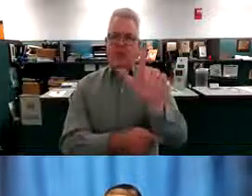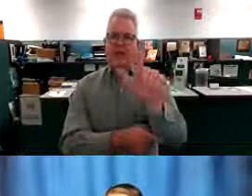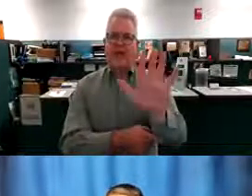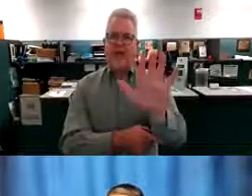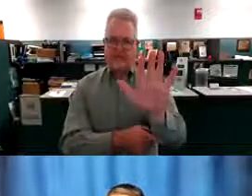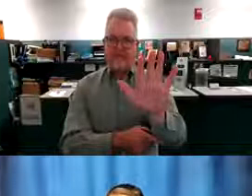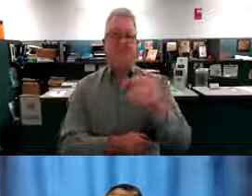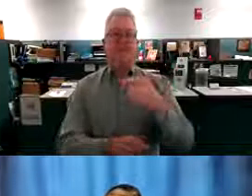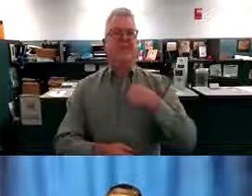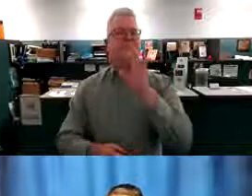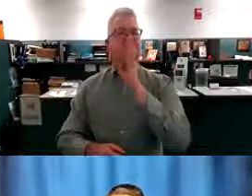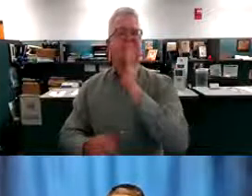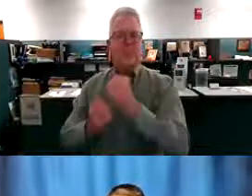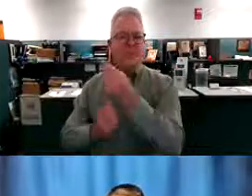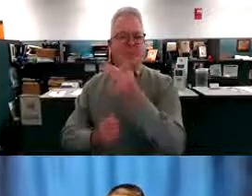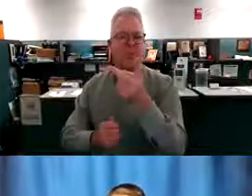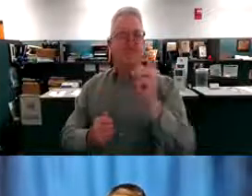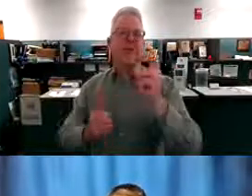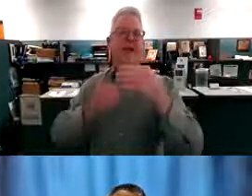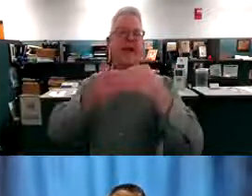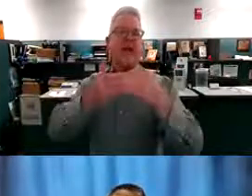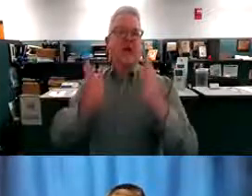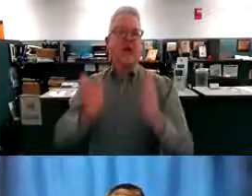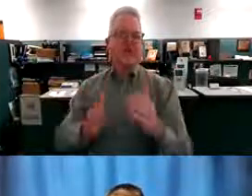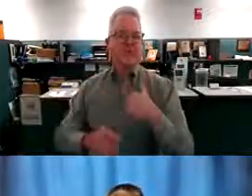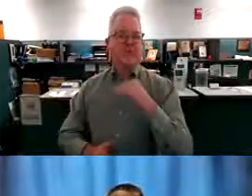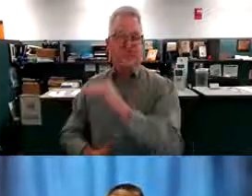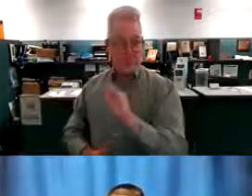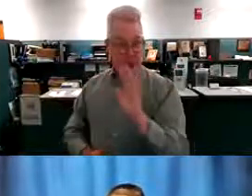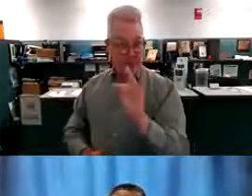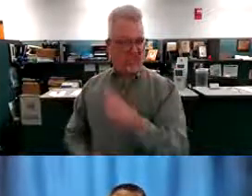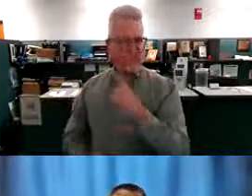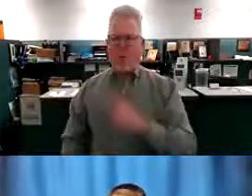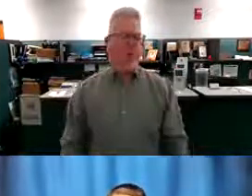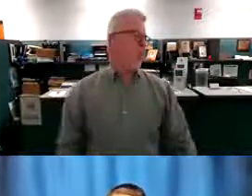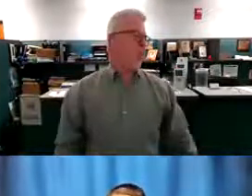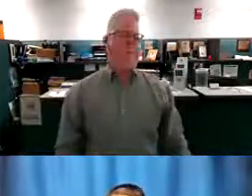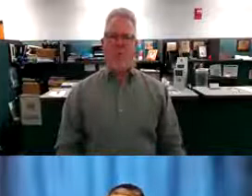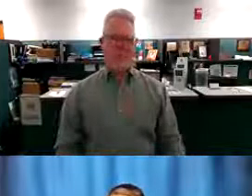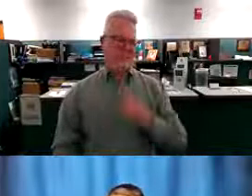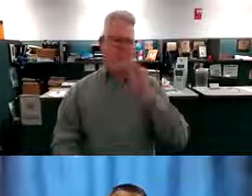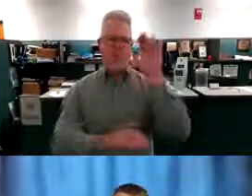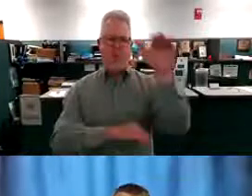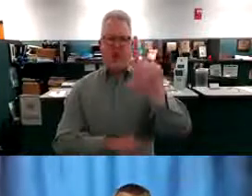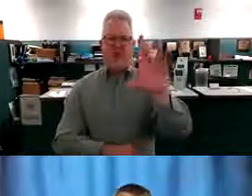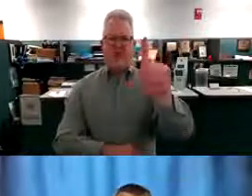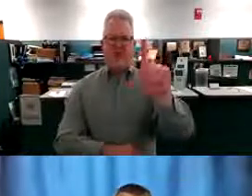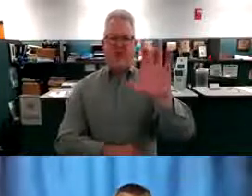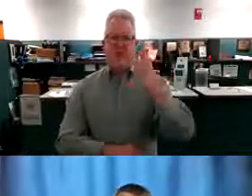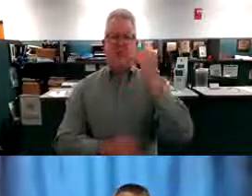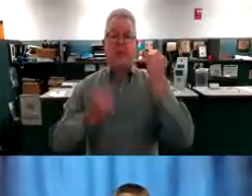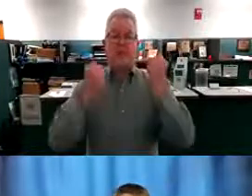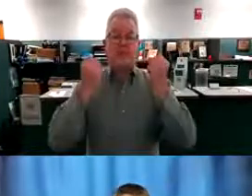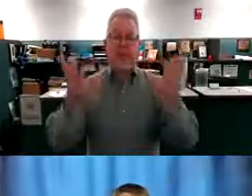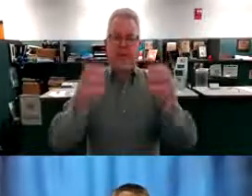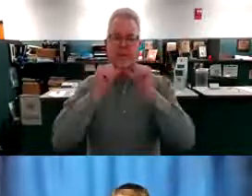about 25 deafblind across Rhode Island. And I've spoken with a few of the leaders, and I said, there's about 25. And